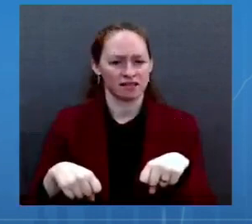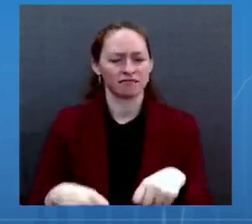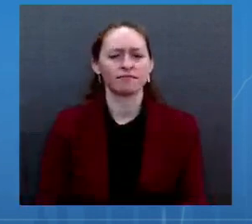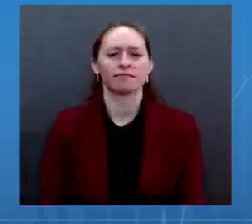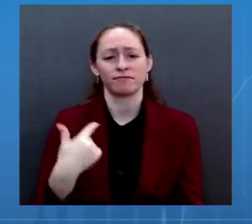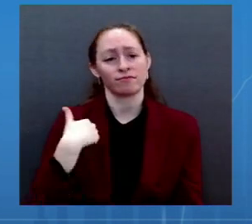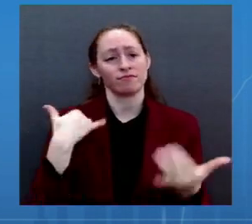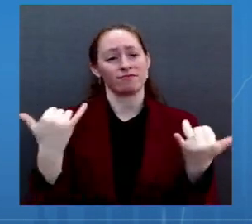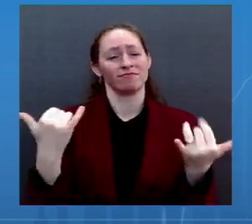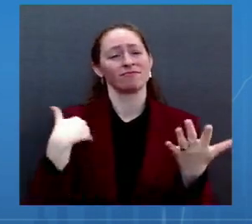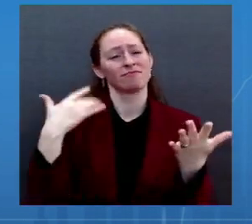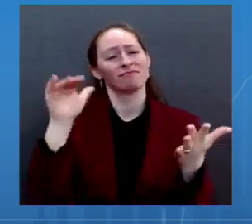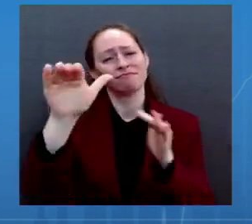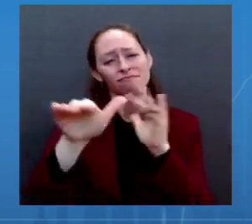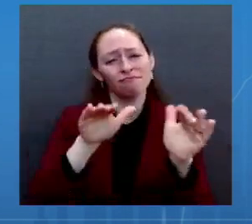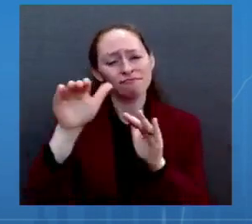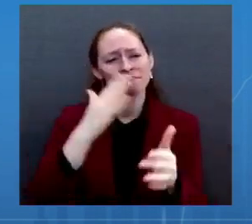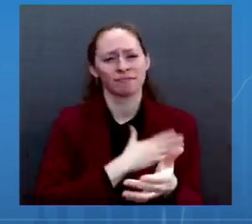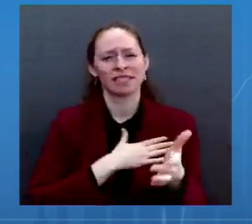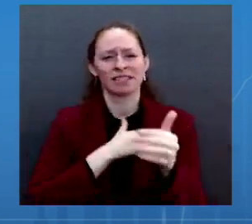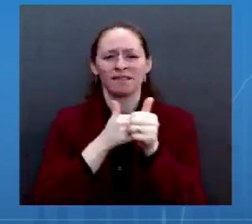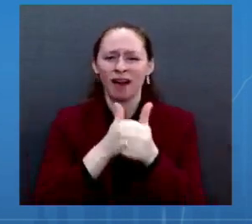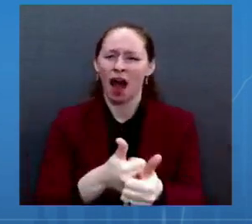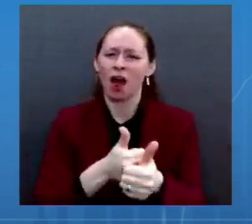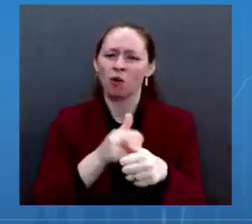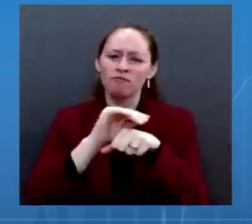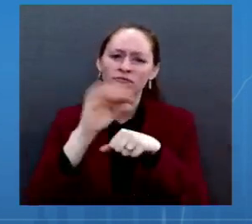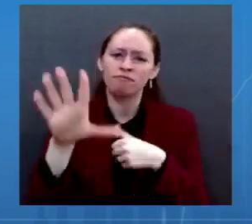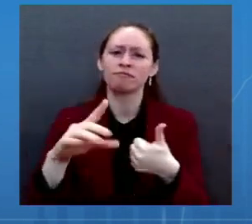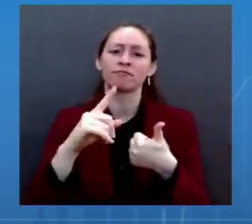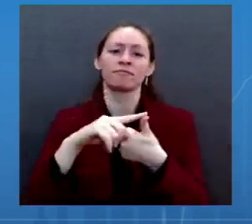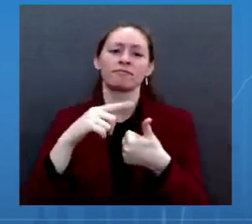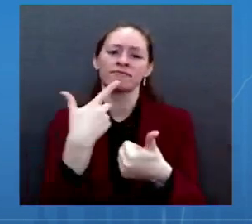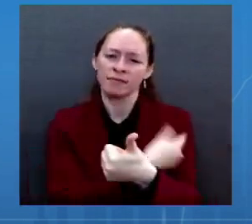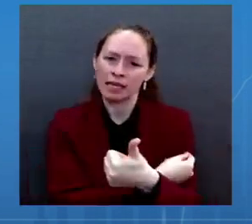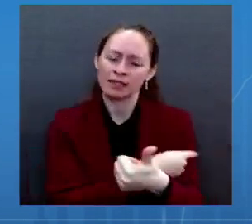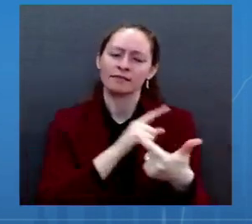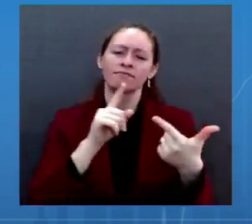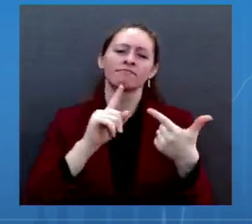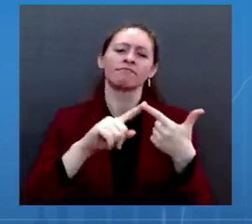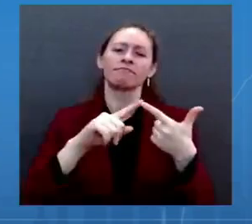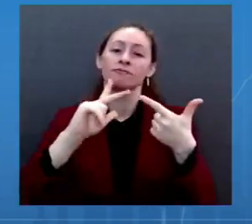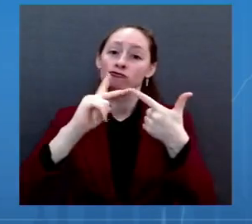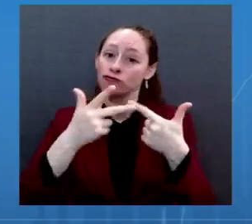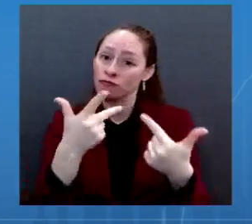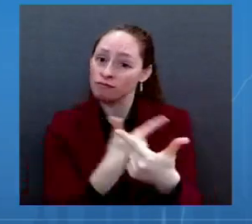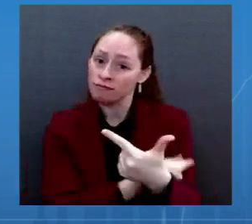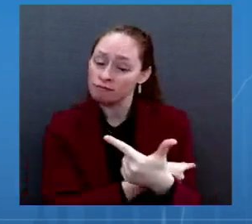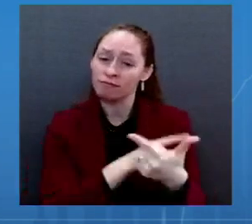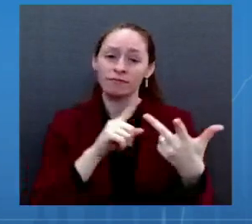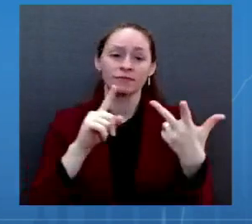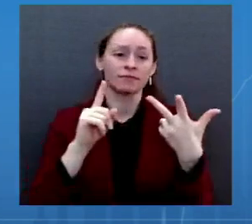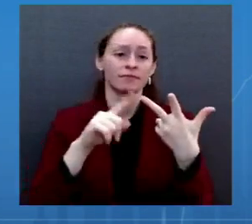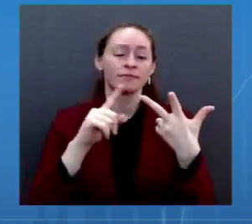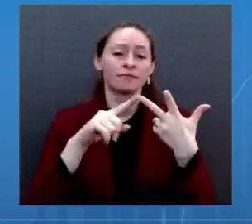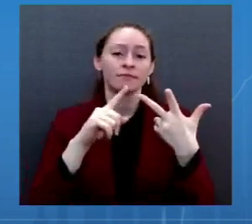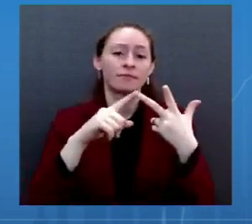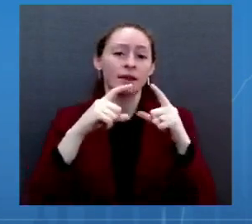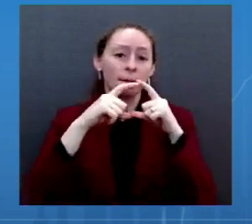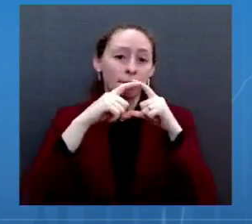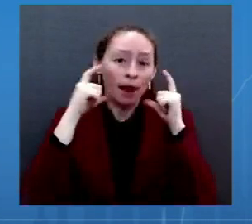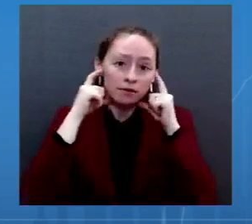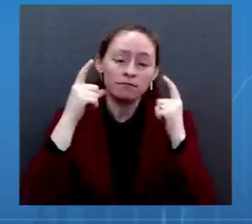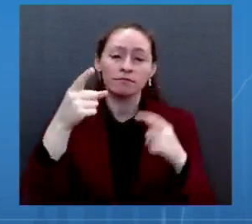a mask. Stay home when you're sick, and take a test if you have symptoms or are looking for greater